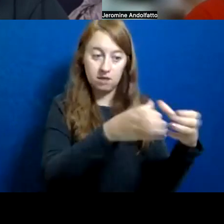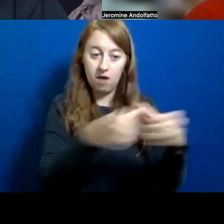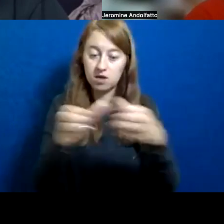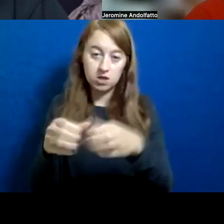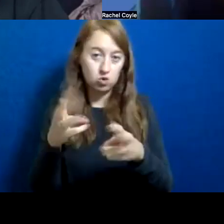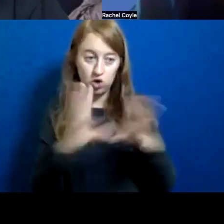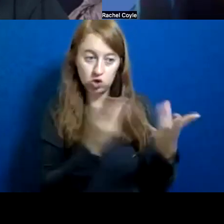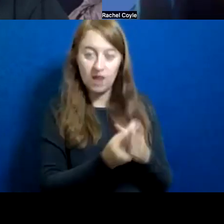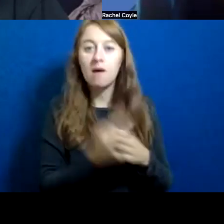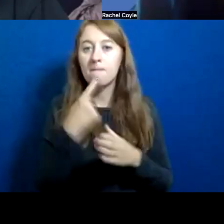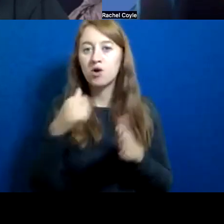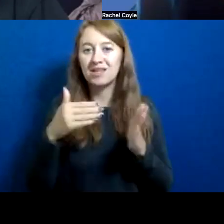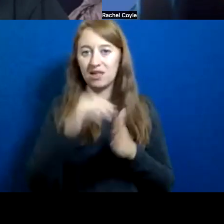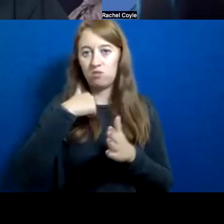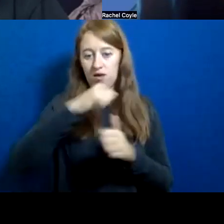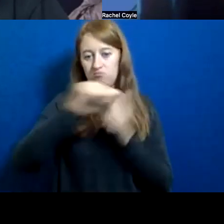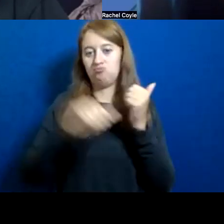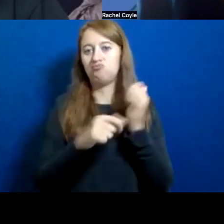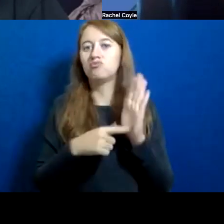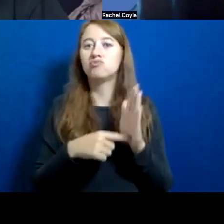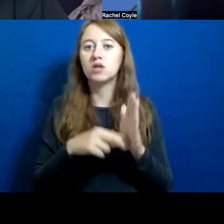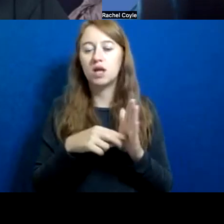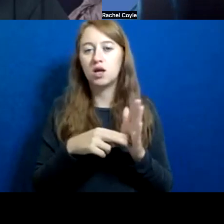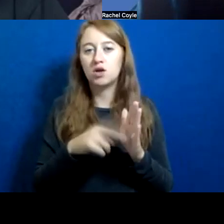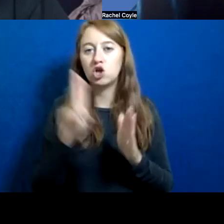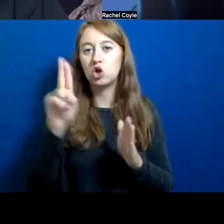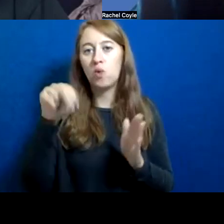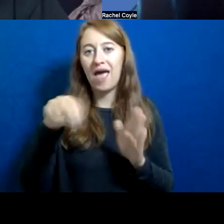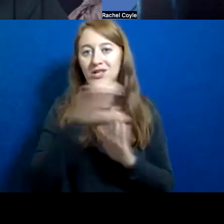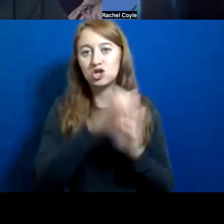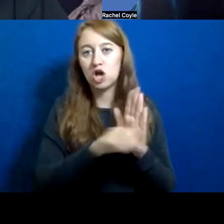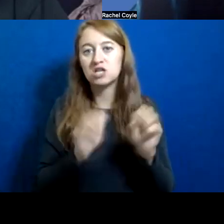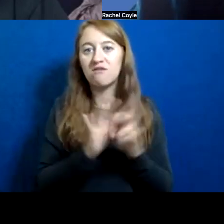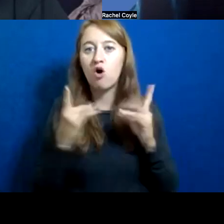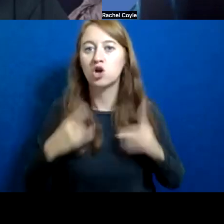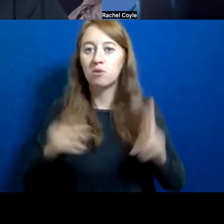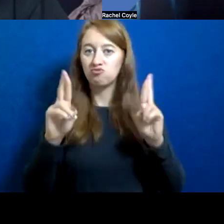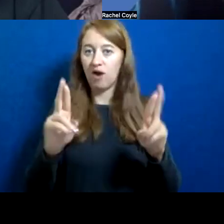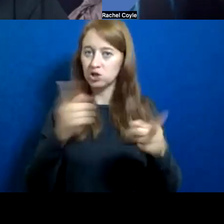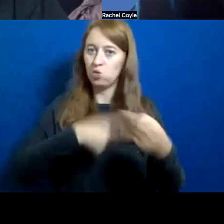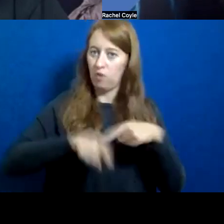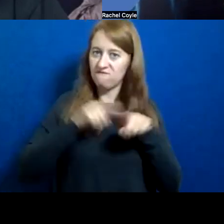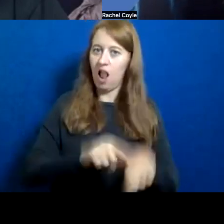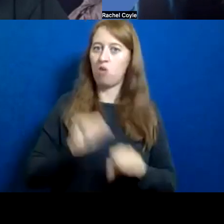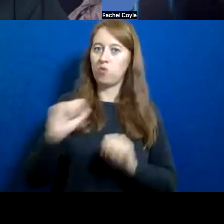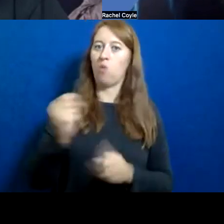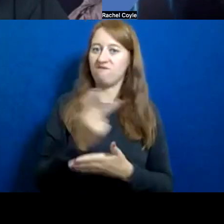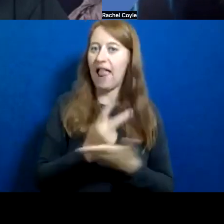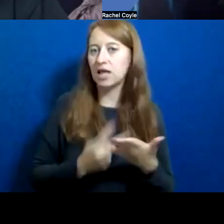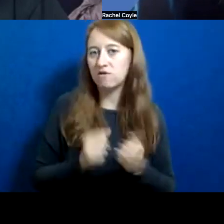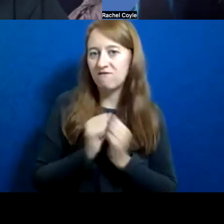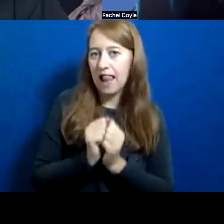UN Charter for Human Rights, and we ensure that we uphold those values as well. Thanks. Jéromine, did you want to come back in